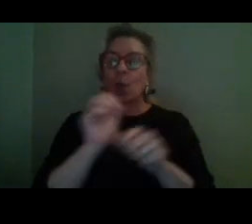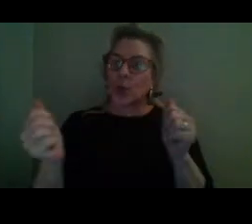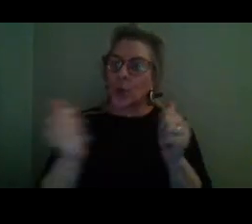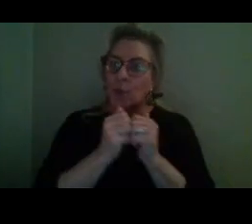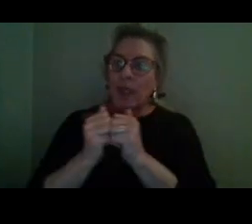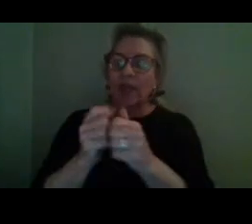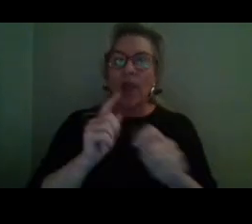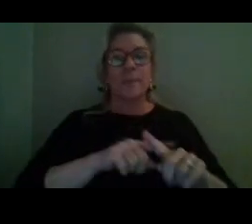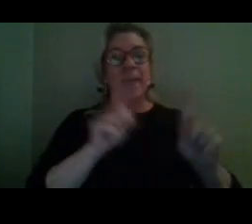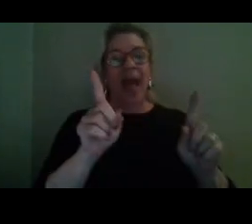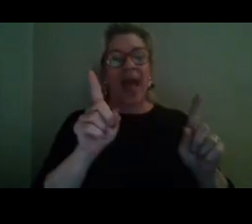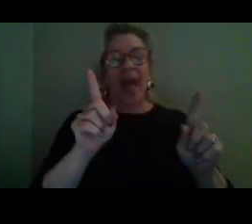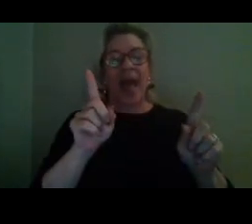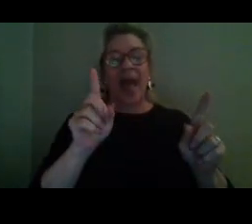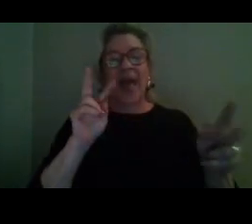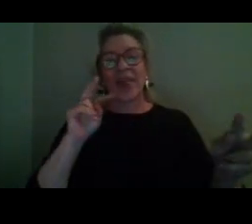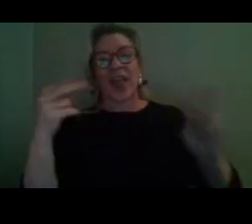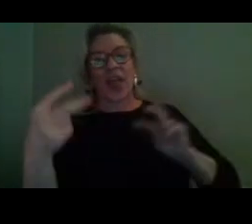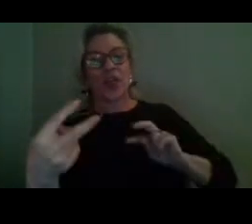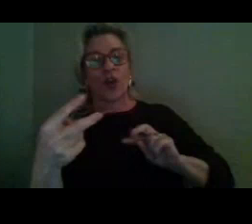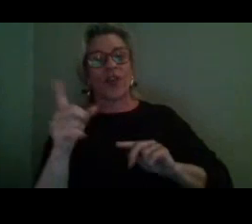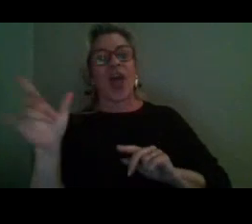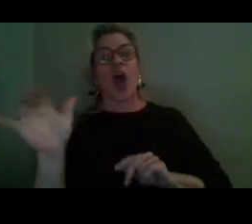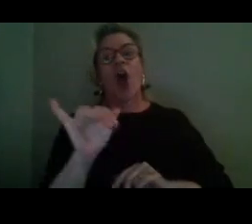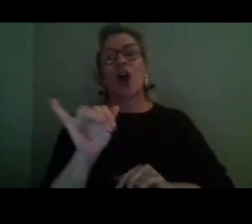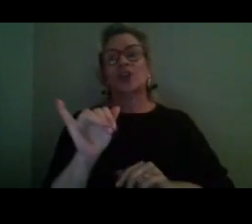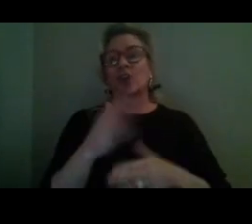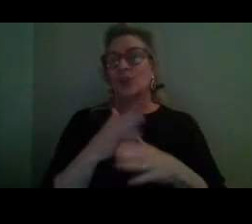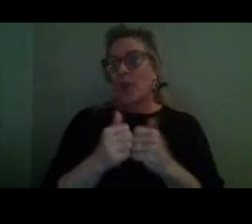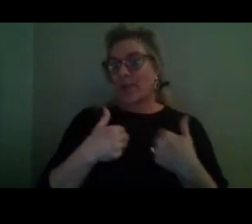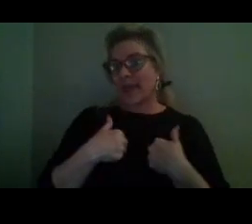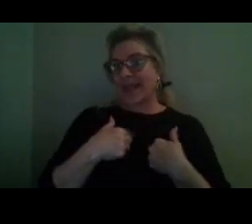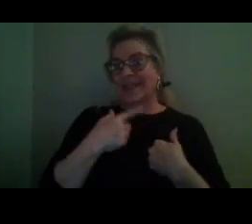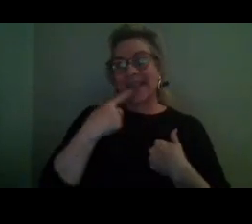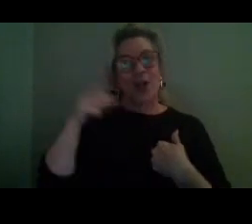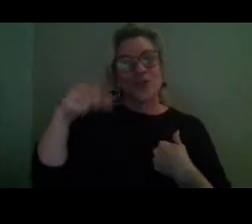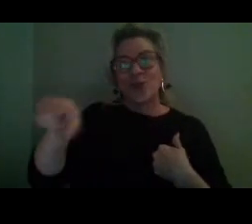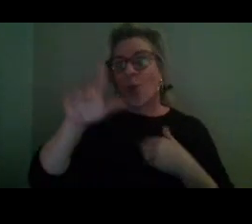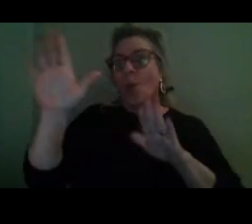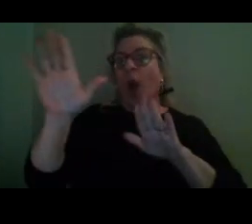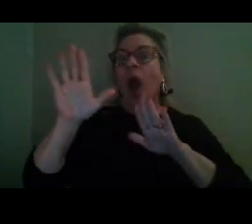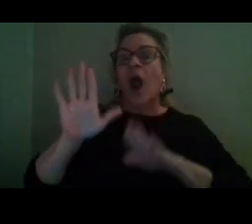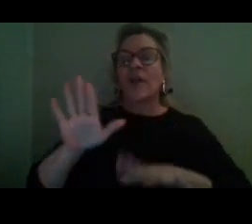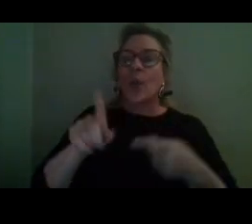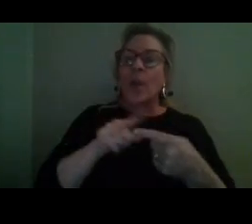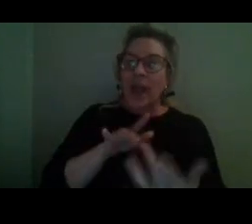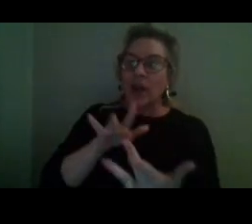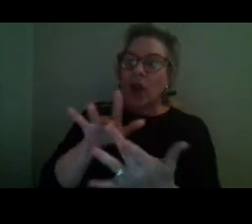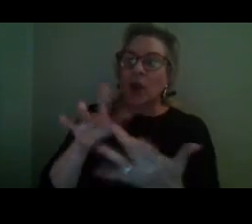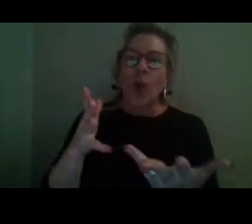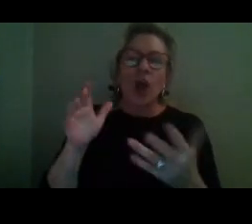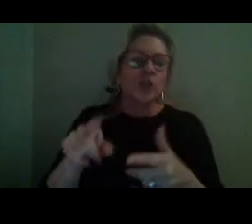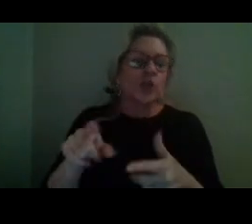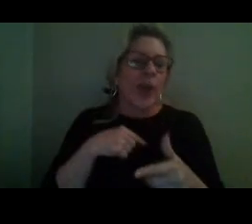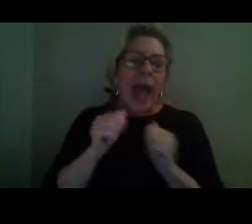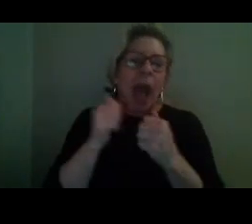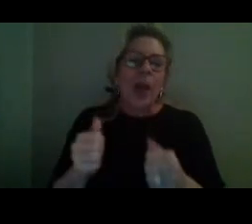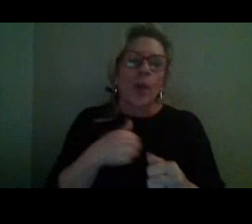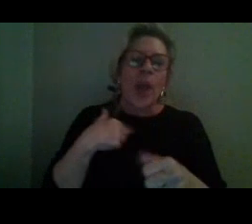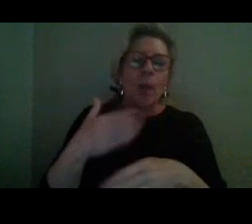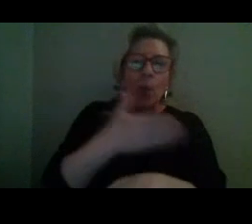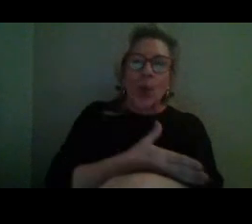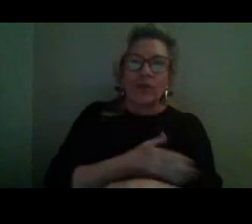other side of that is they also shared with me how great you all were when they did reach out to you and saying, what should we be doing better and how can we do it?